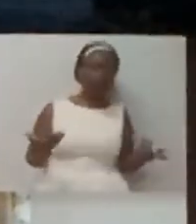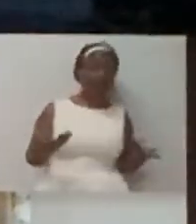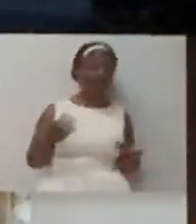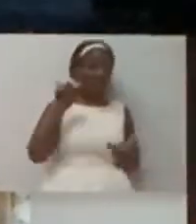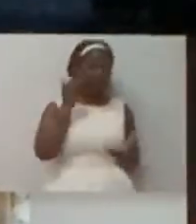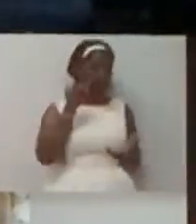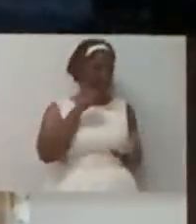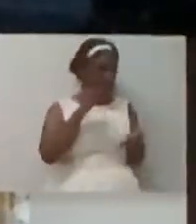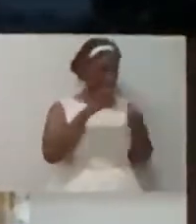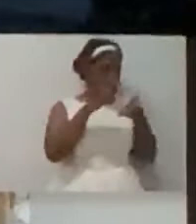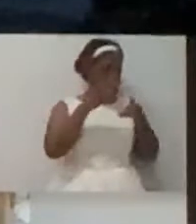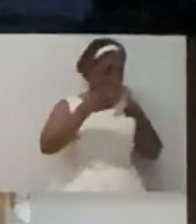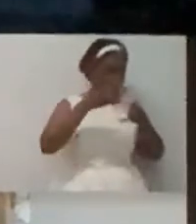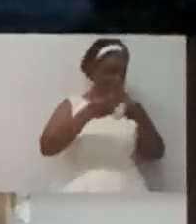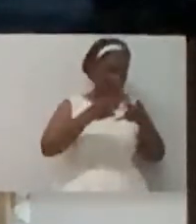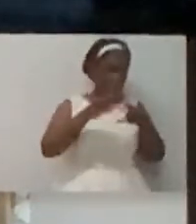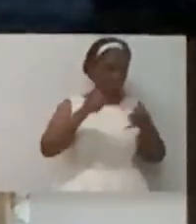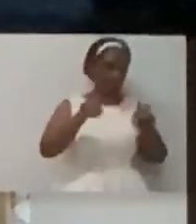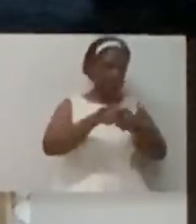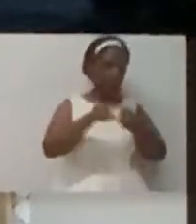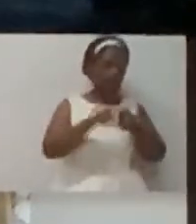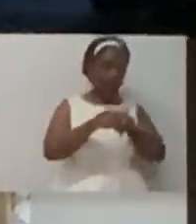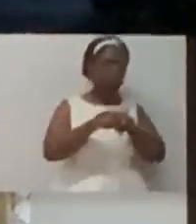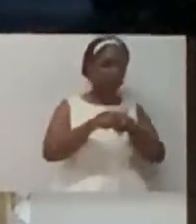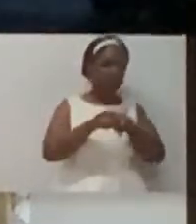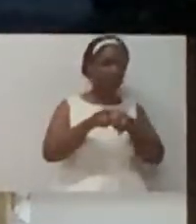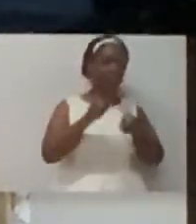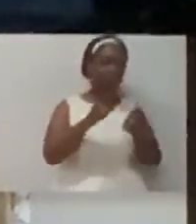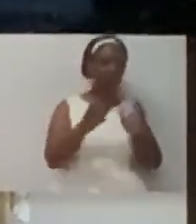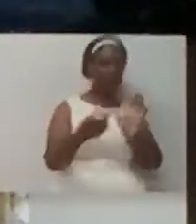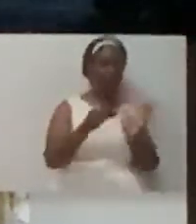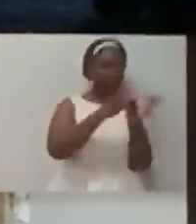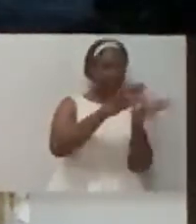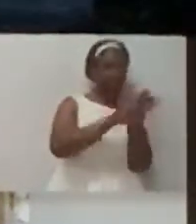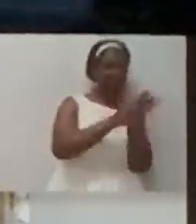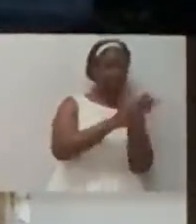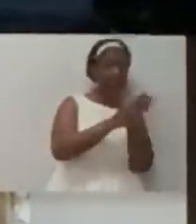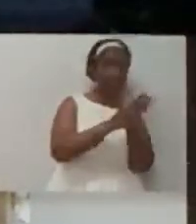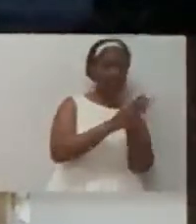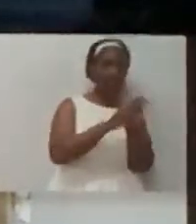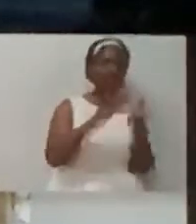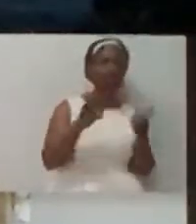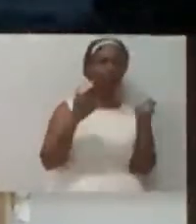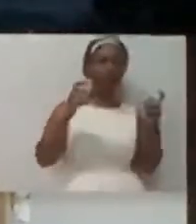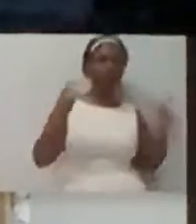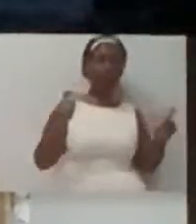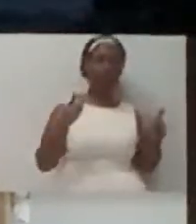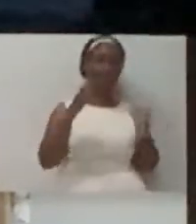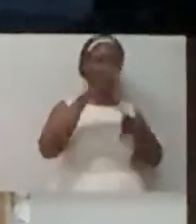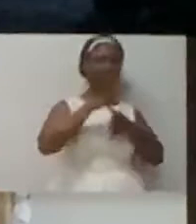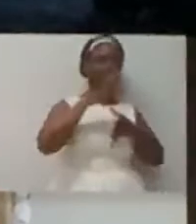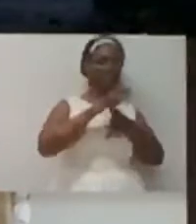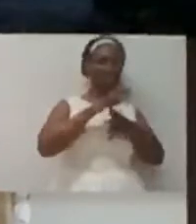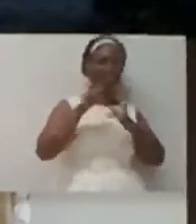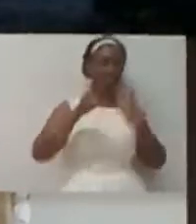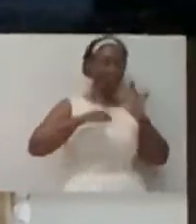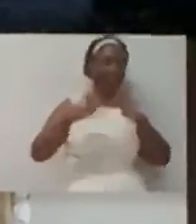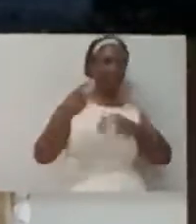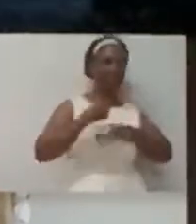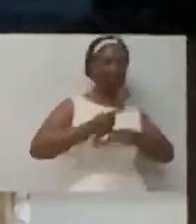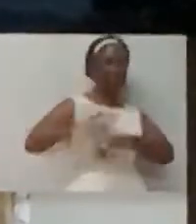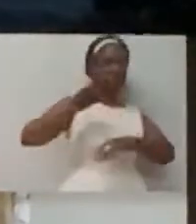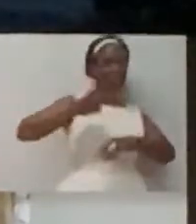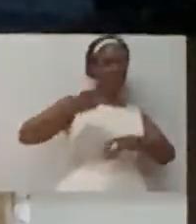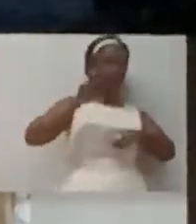It wouldn't be me if I didn't mention that your class also set the record for the longest multi-school senior skip day in the history of